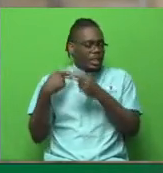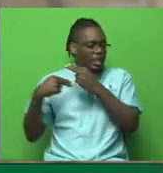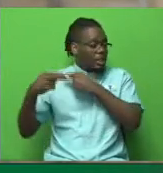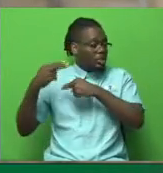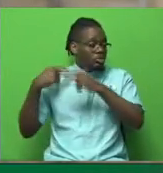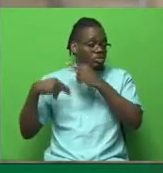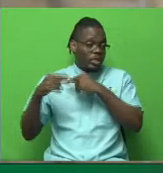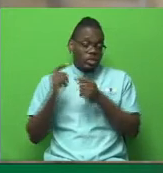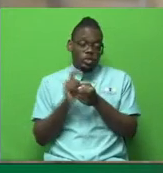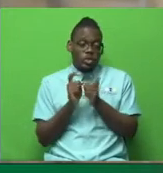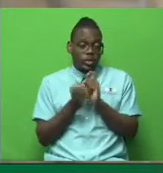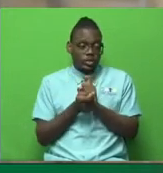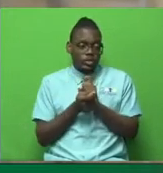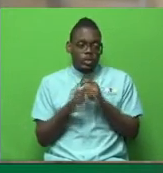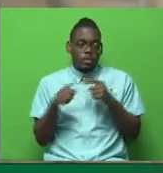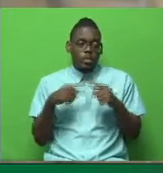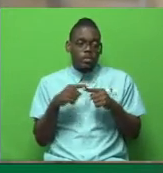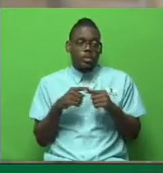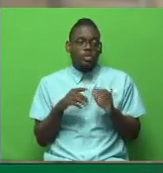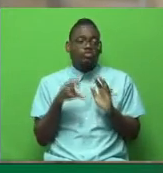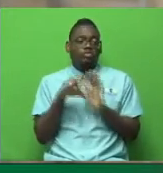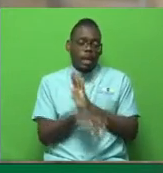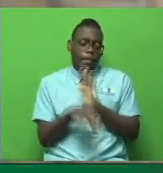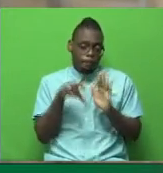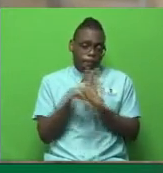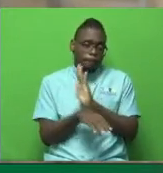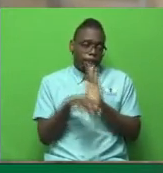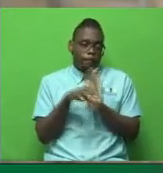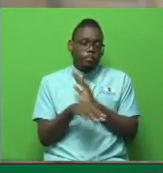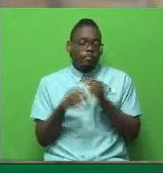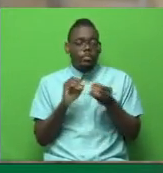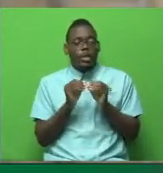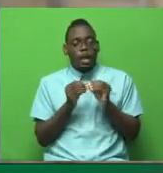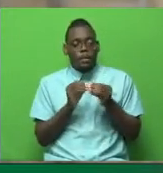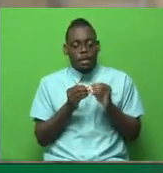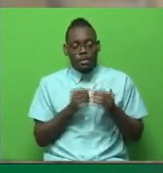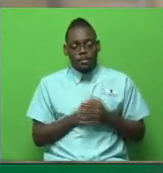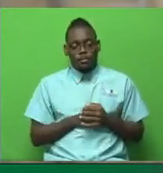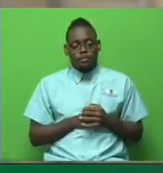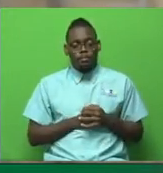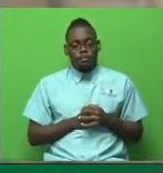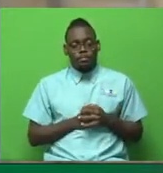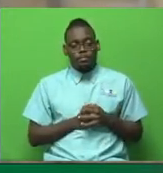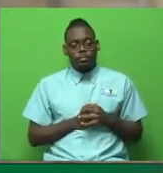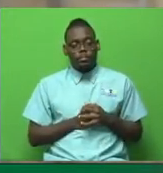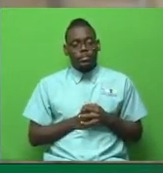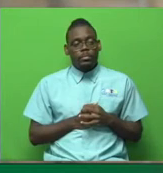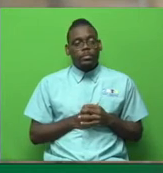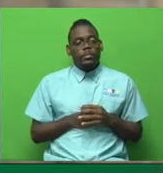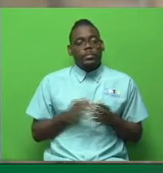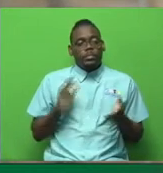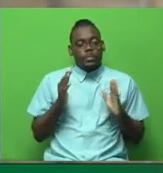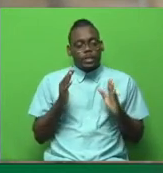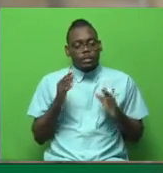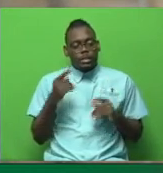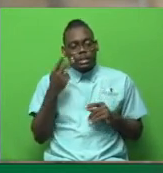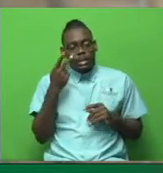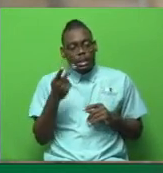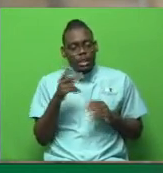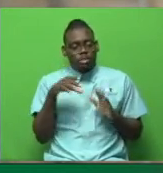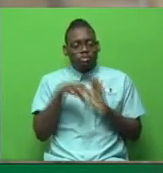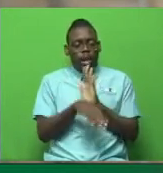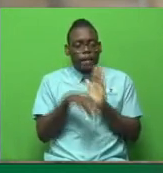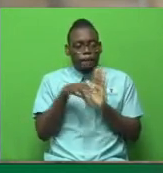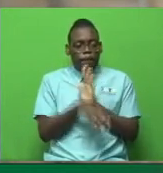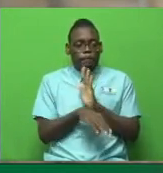crime statistics they remember made it seem as if crime was under control while they were in office but as soon